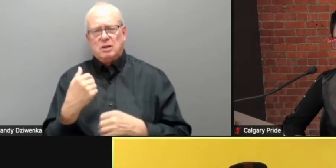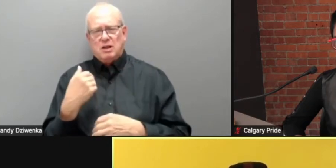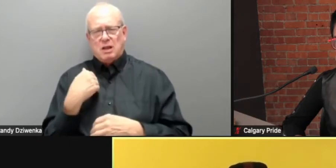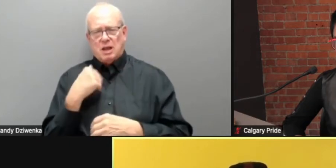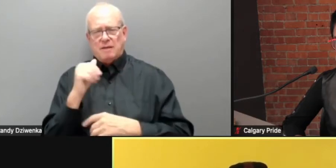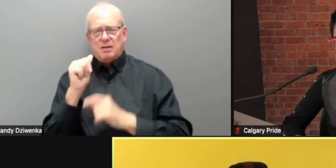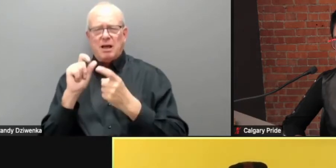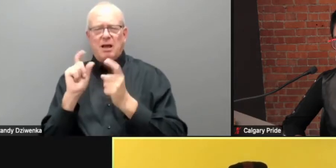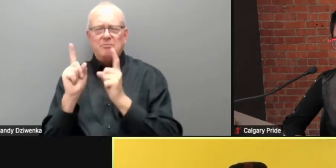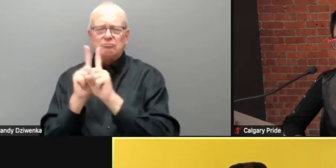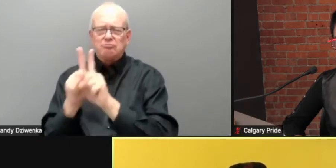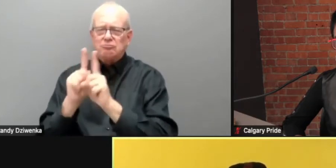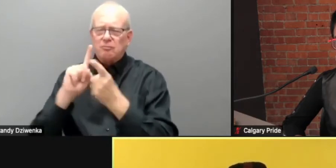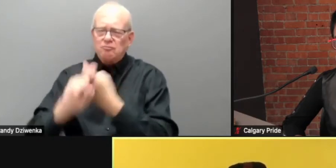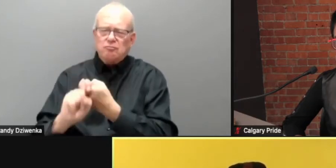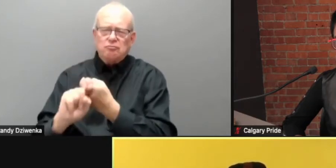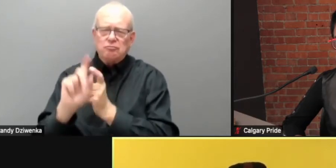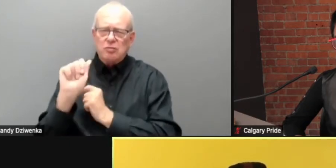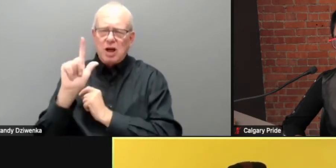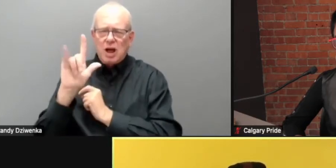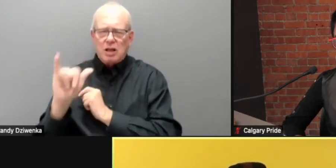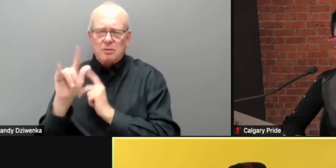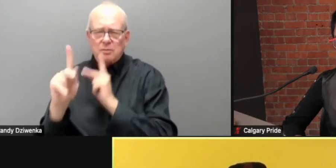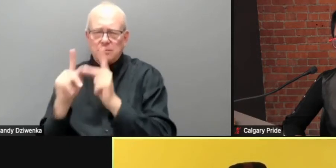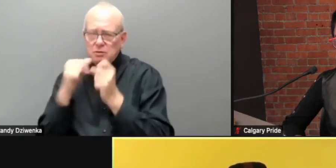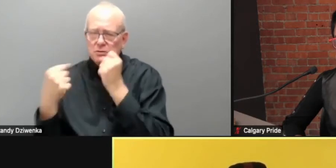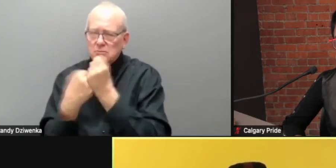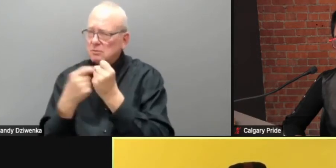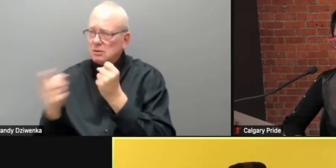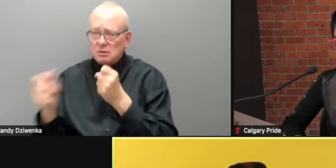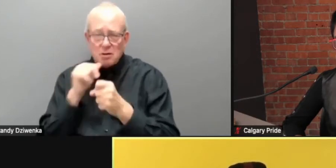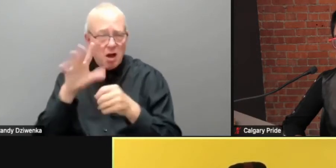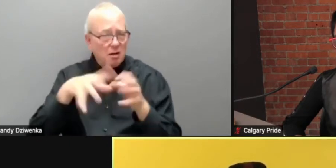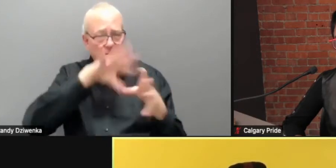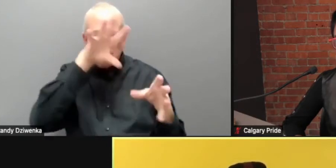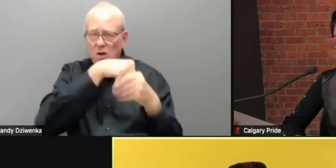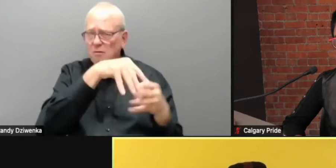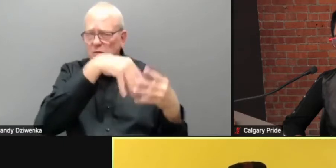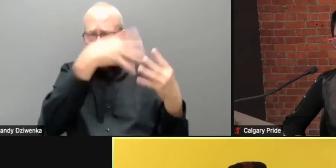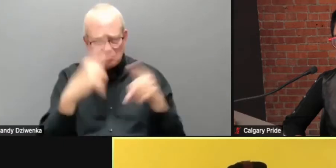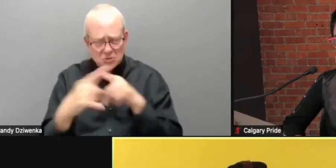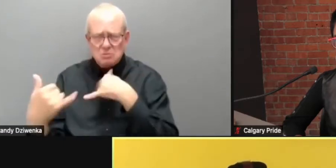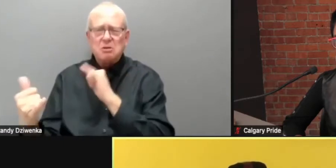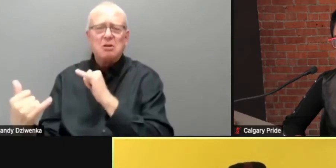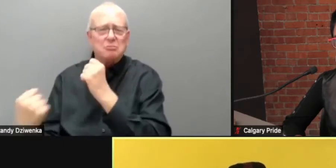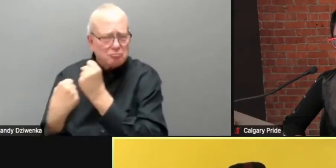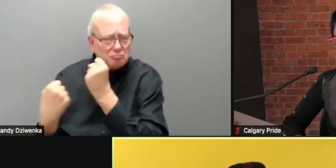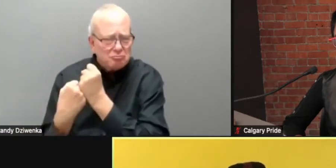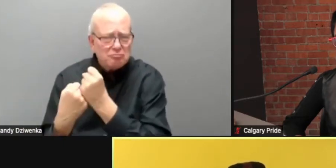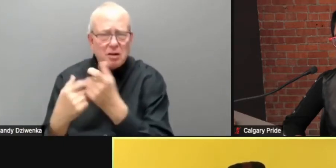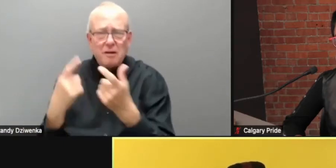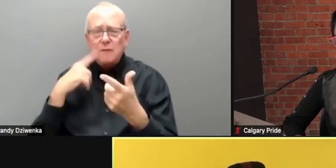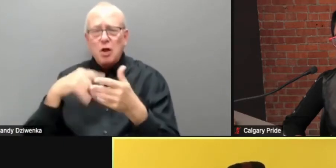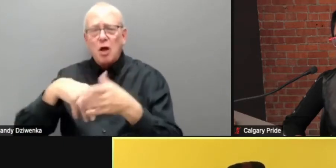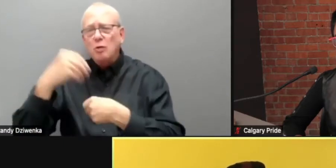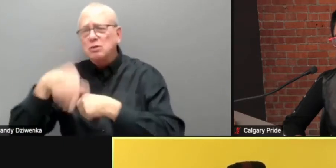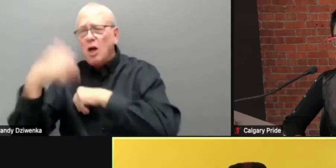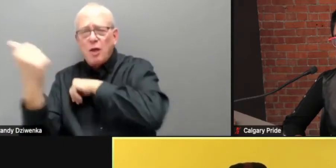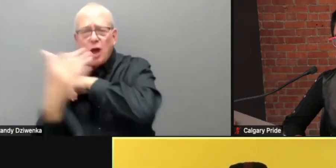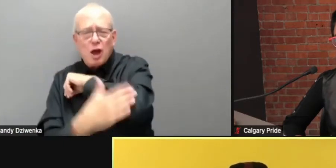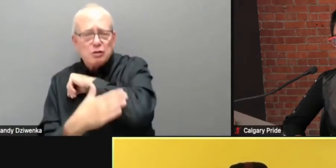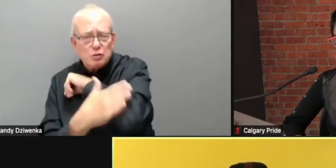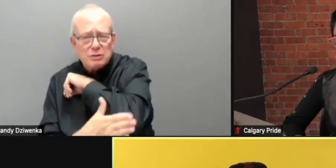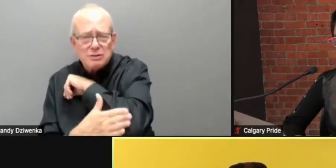us, because an ally is someone who's not from the community and who is proud of us, and those who want